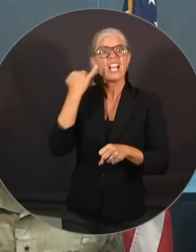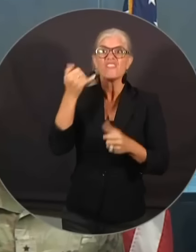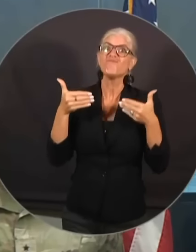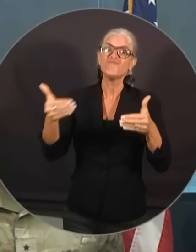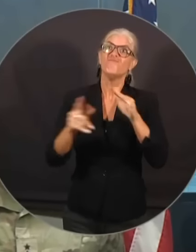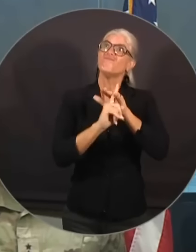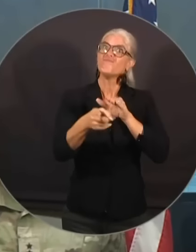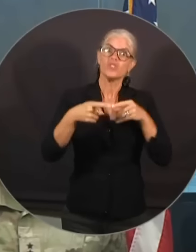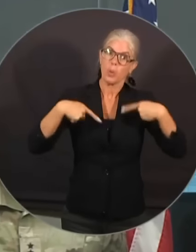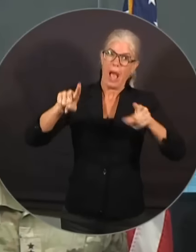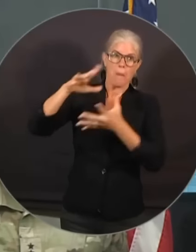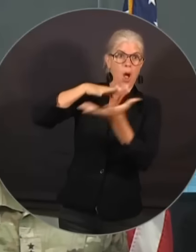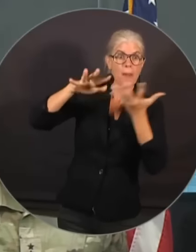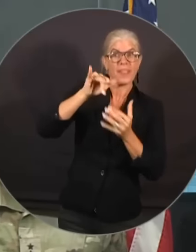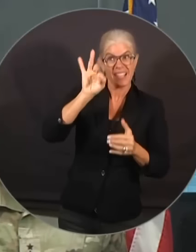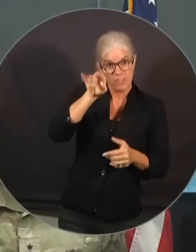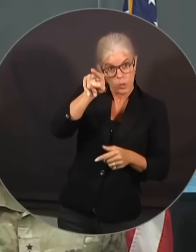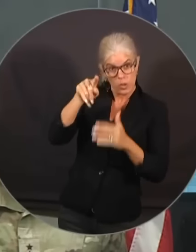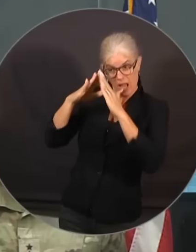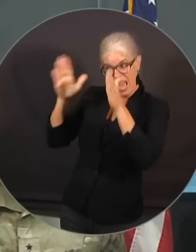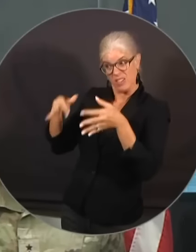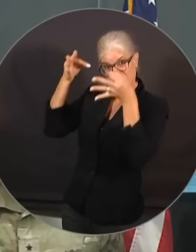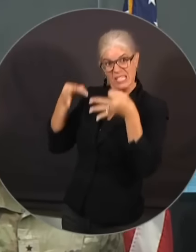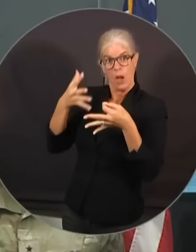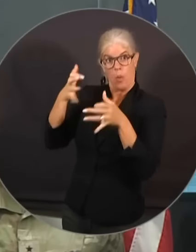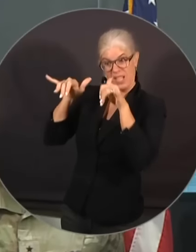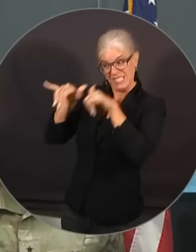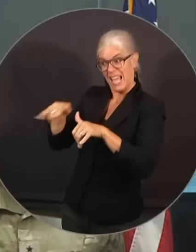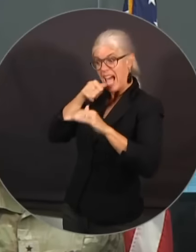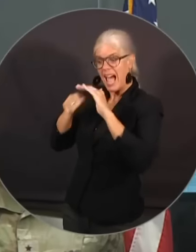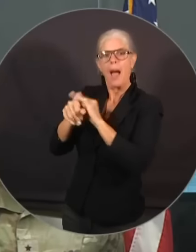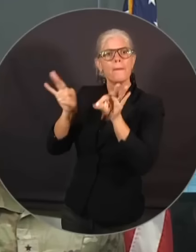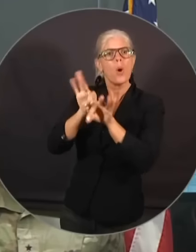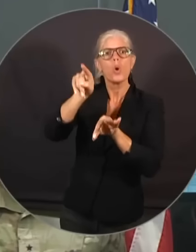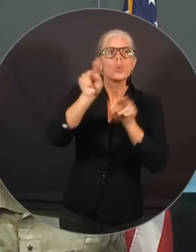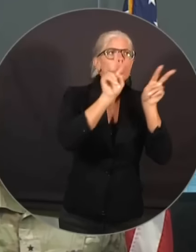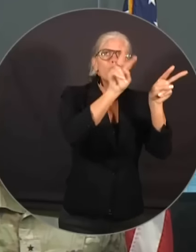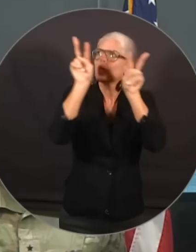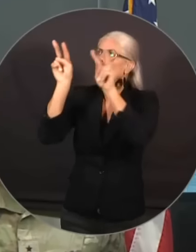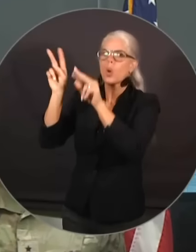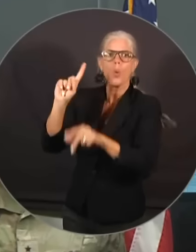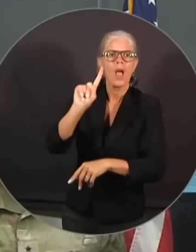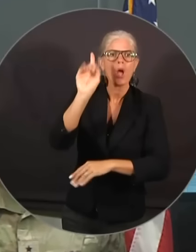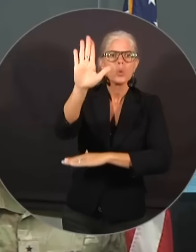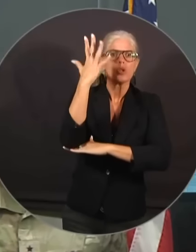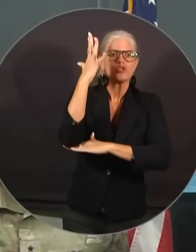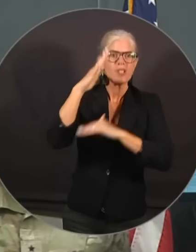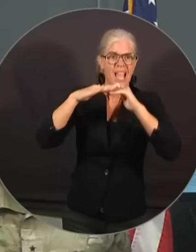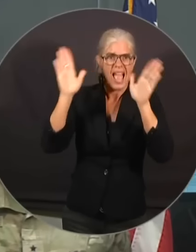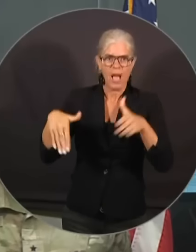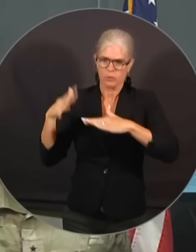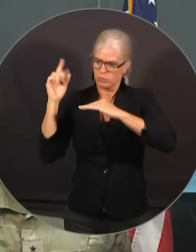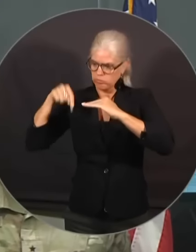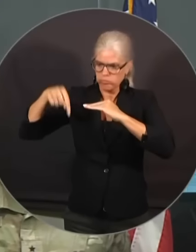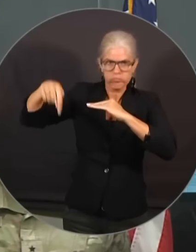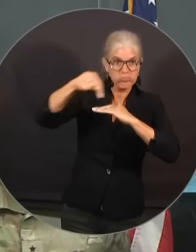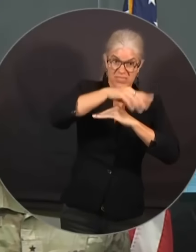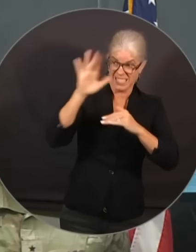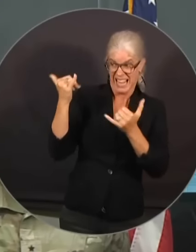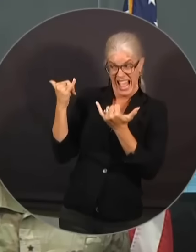home, be cognizant of what trees are around you. You have 125 mile an hour maximum sustained right